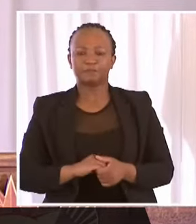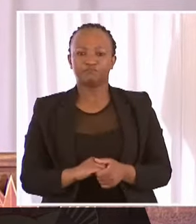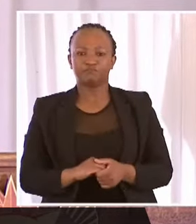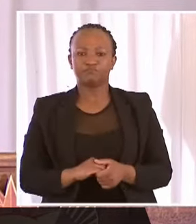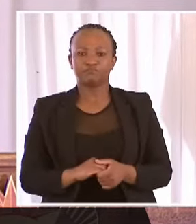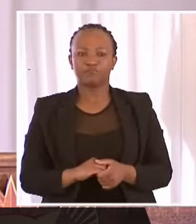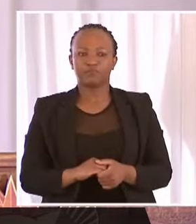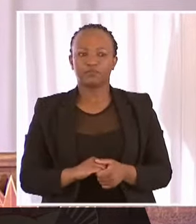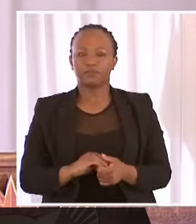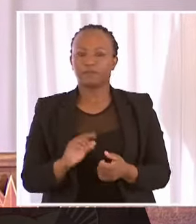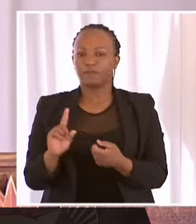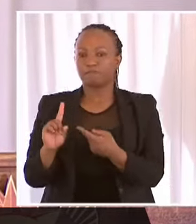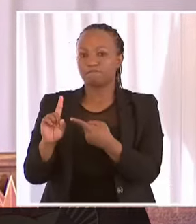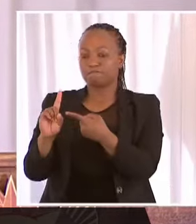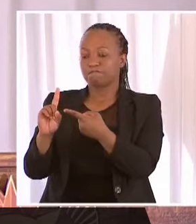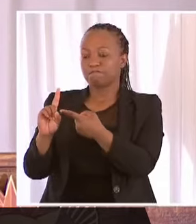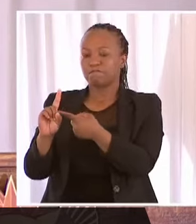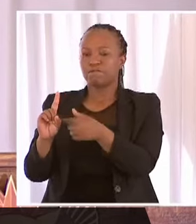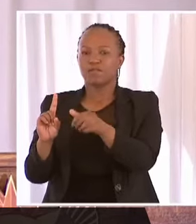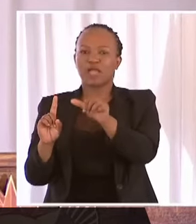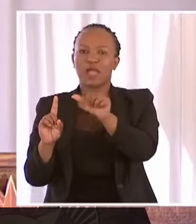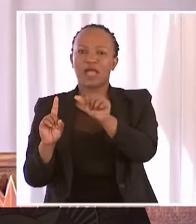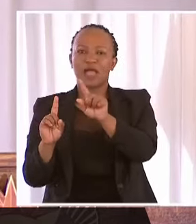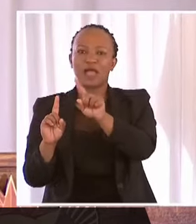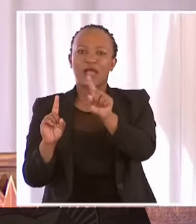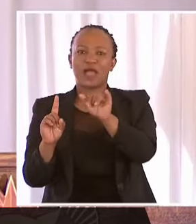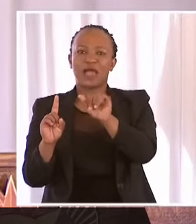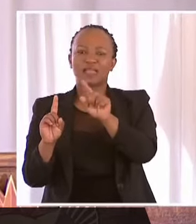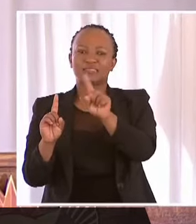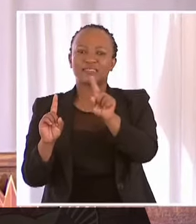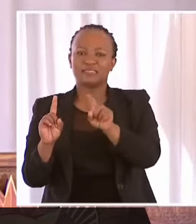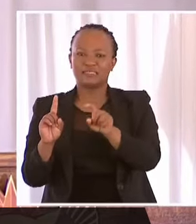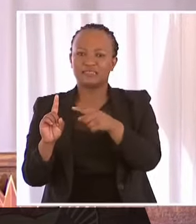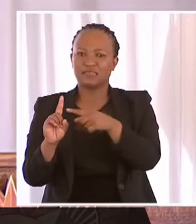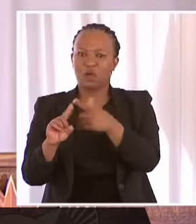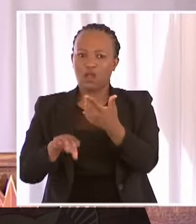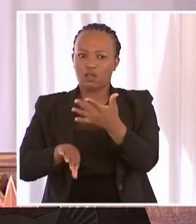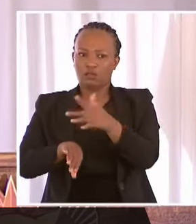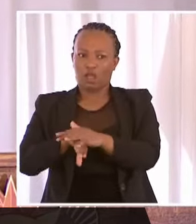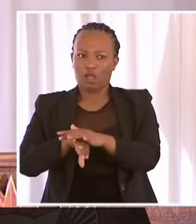May the passing of Comrade Aziz enable us to pause